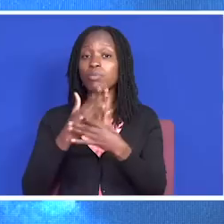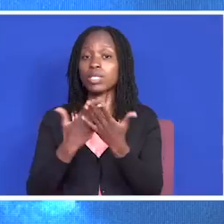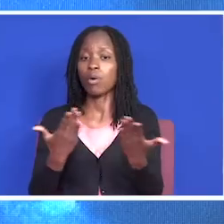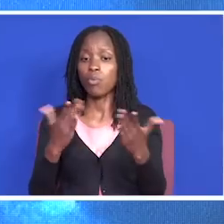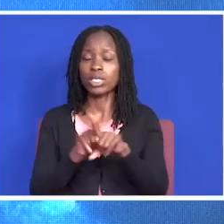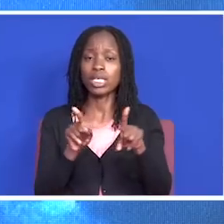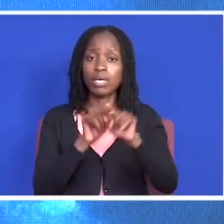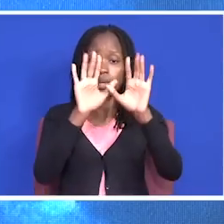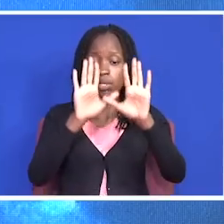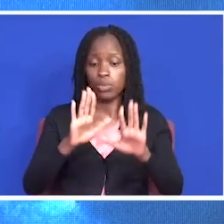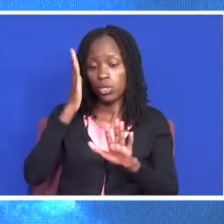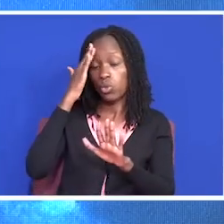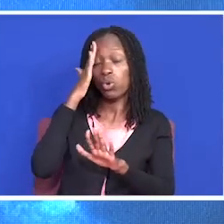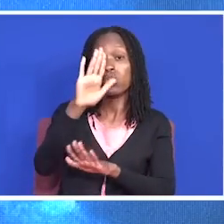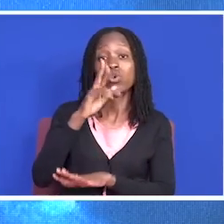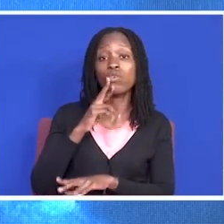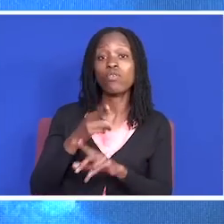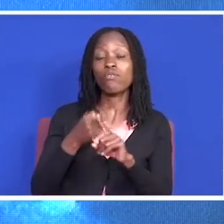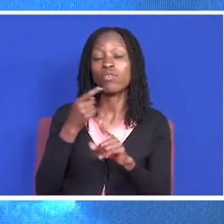identify wherever you came from